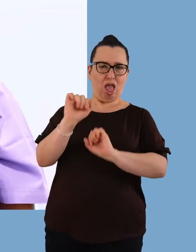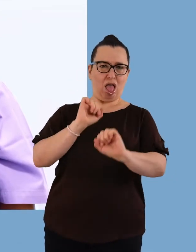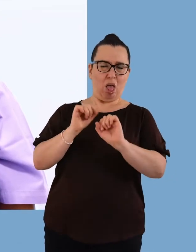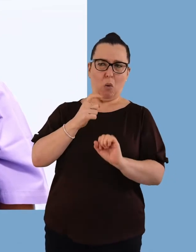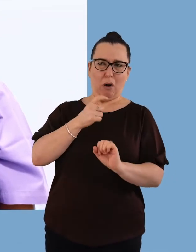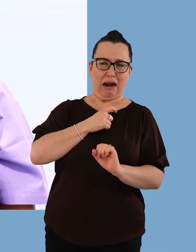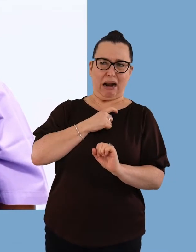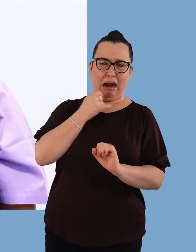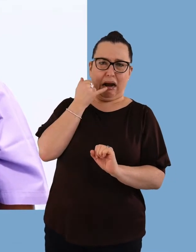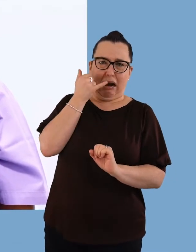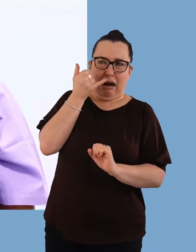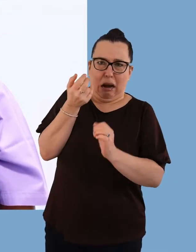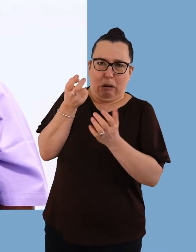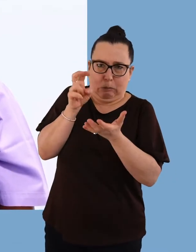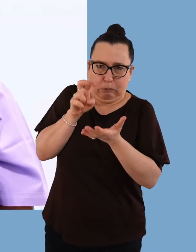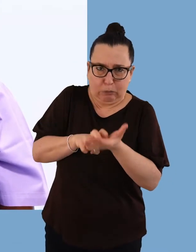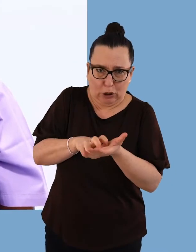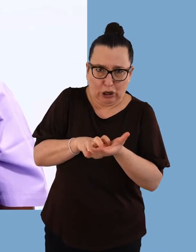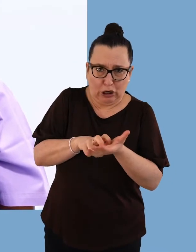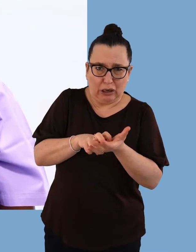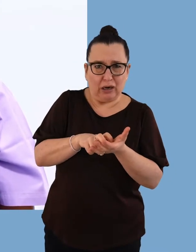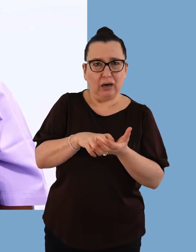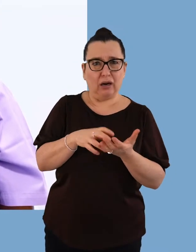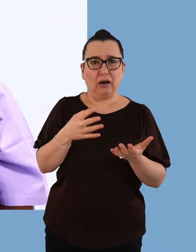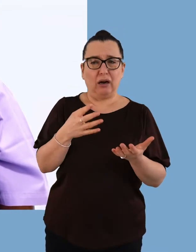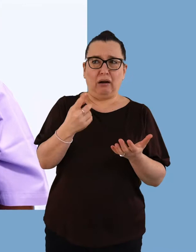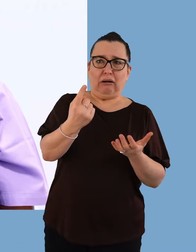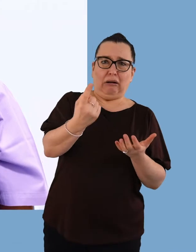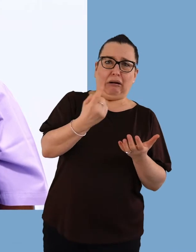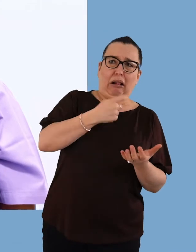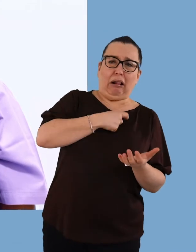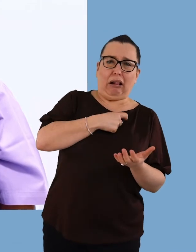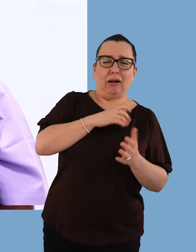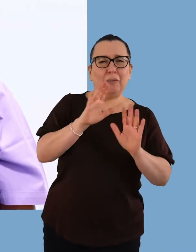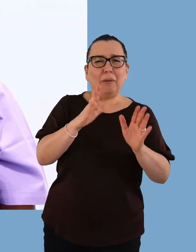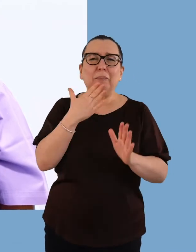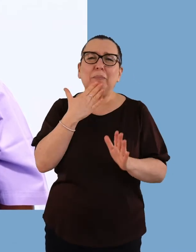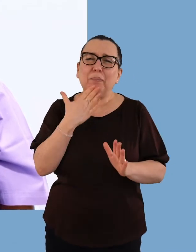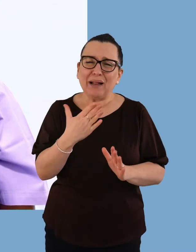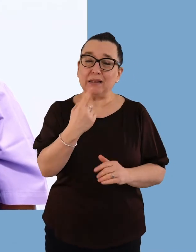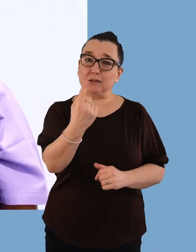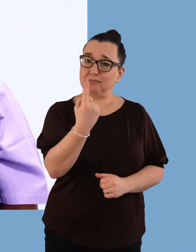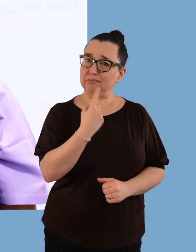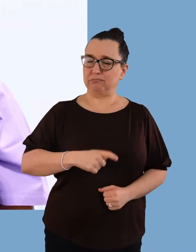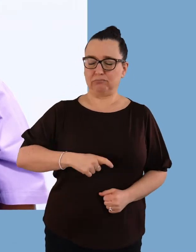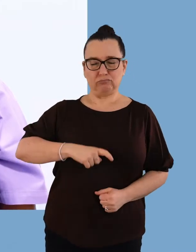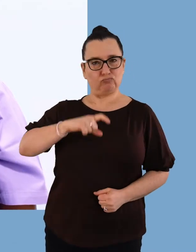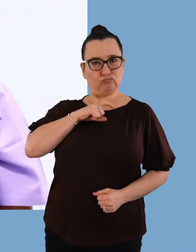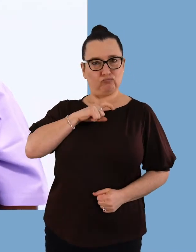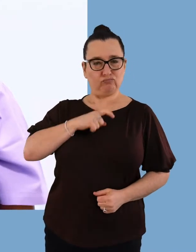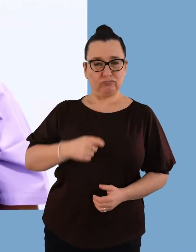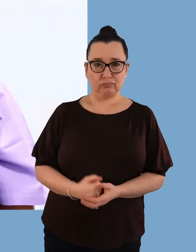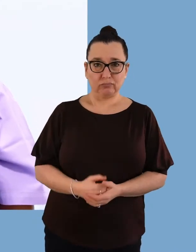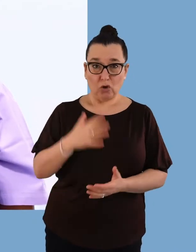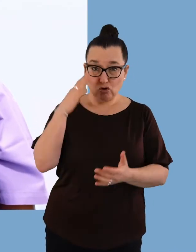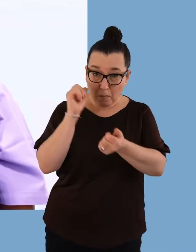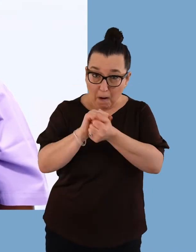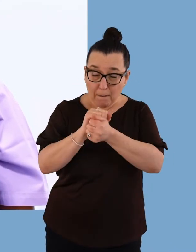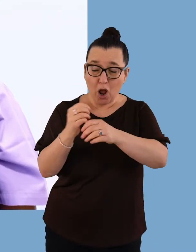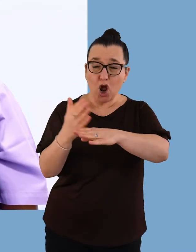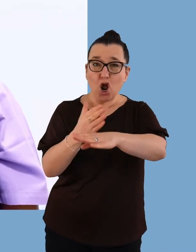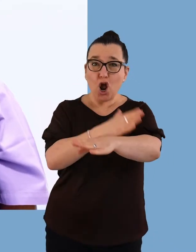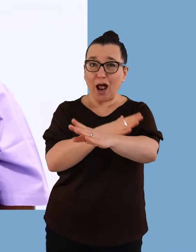i know that you may be apprehensive or nervous about booking your appointment and coming to see us but please do come with